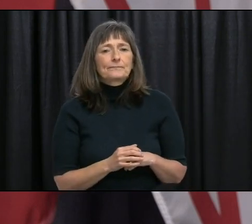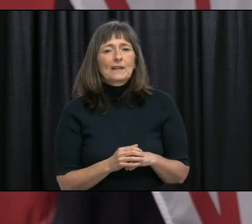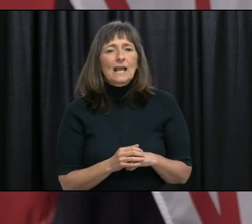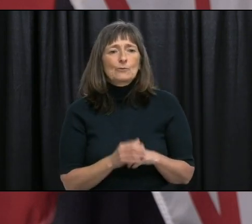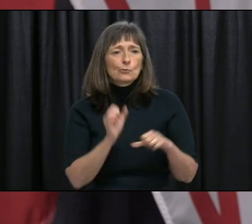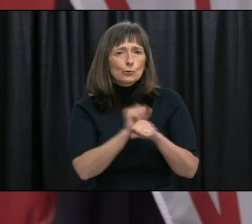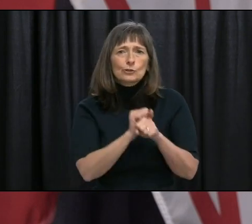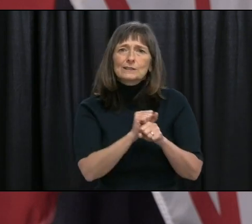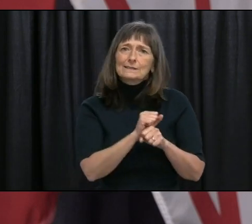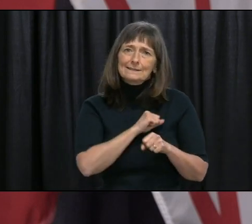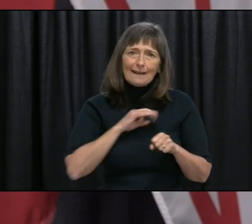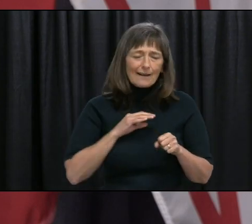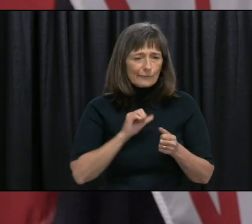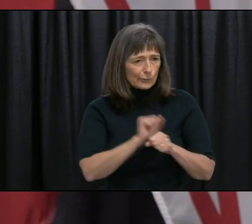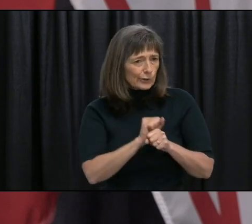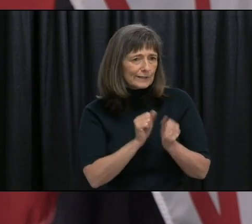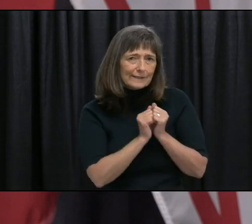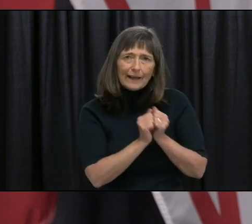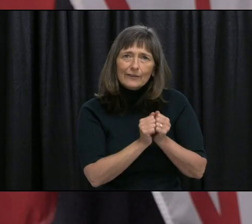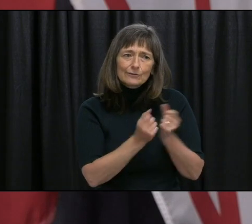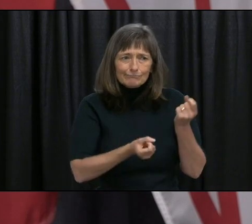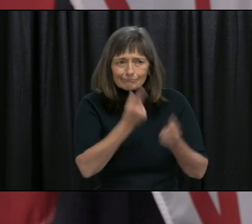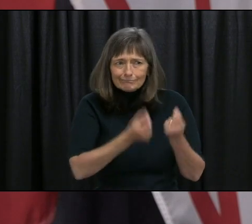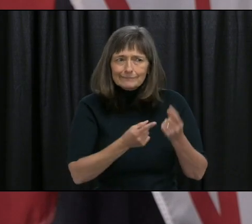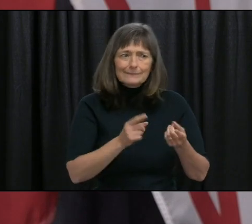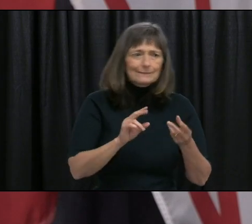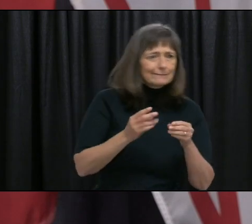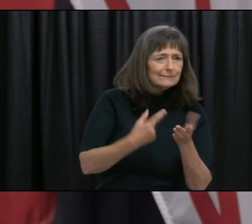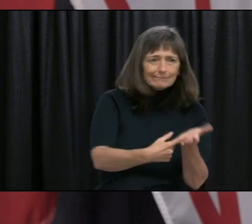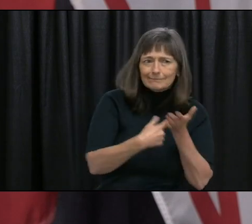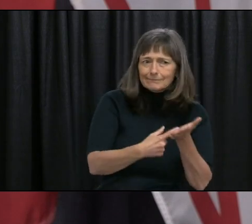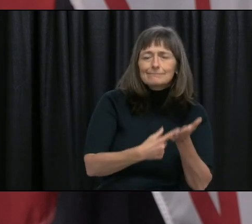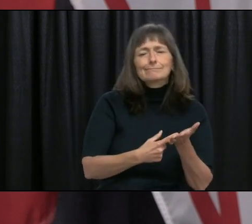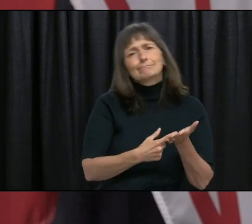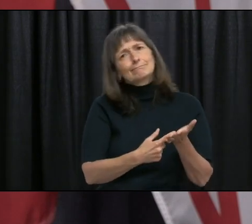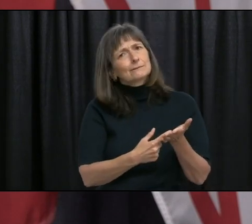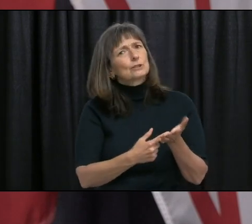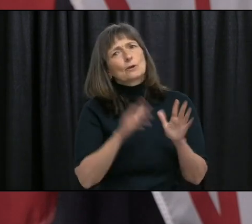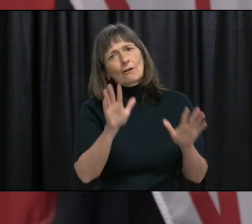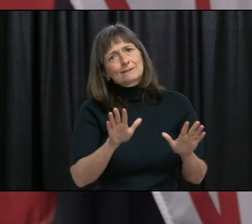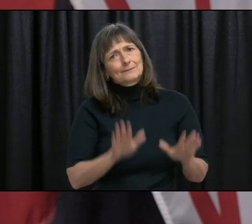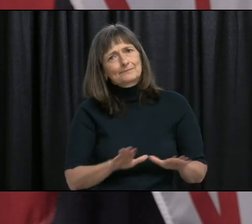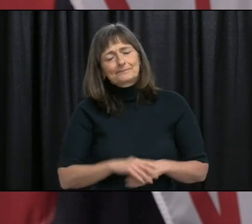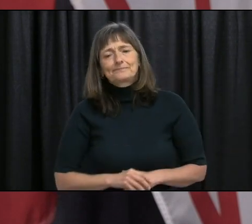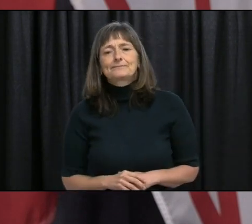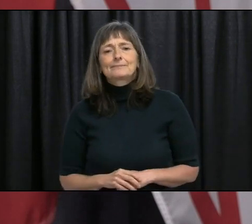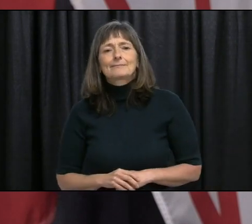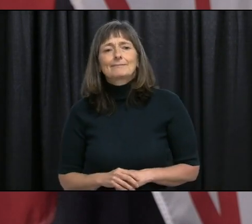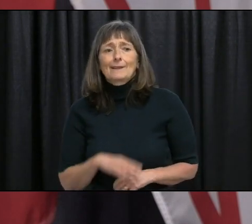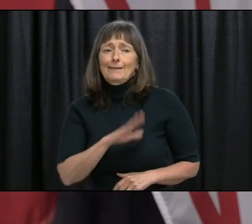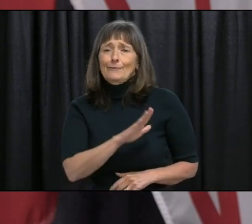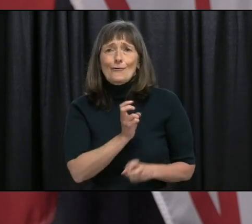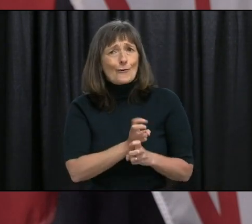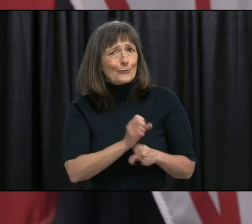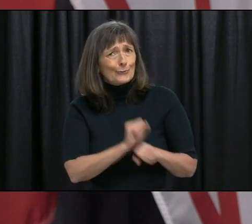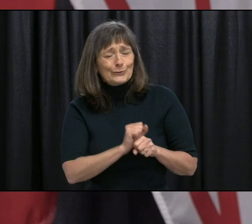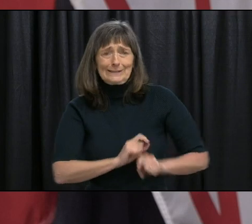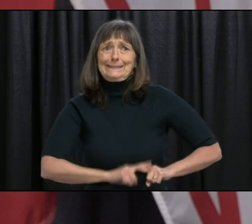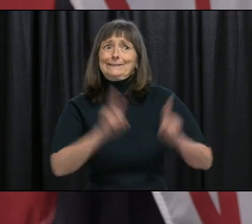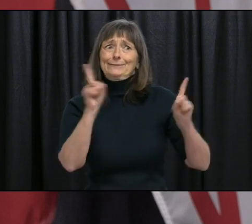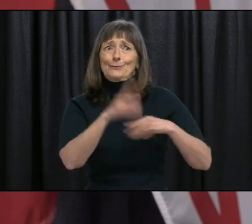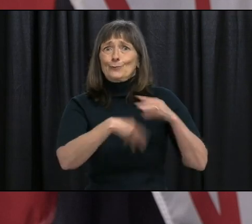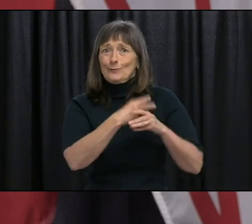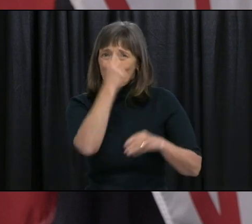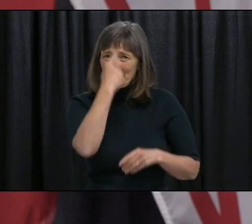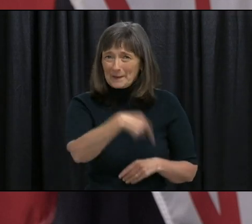colleagues. So we once again want to recognize the great work that they've been doing. It has been an unprecedented time for them. The efforts of our public service make